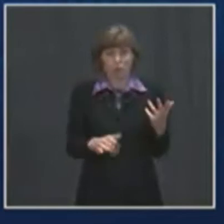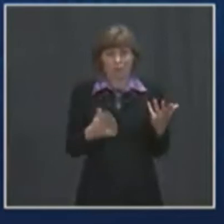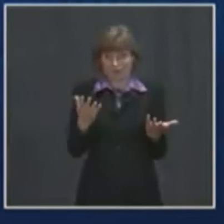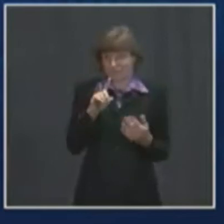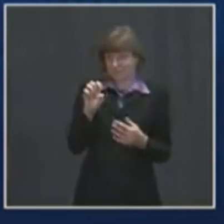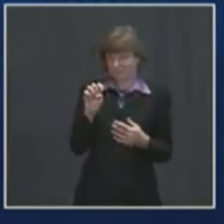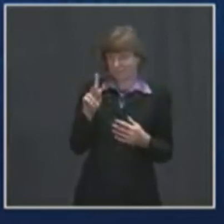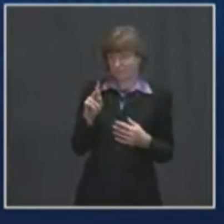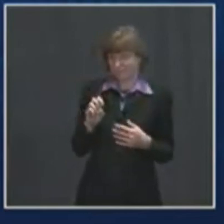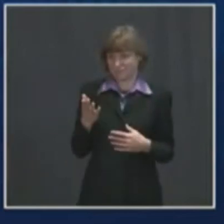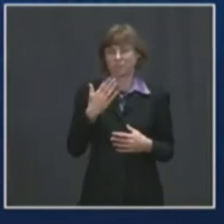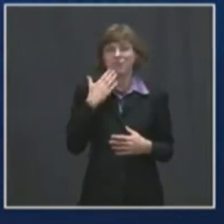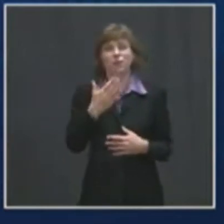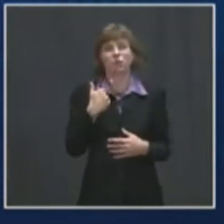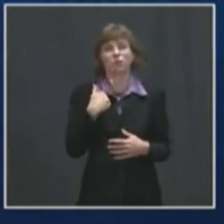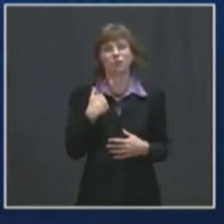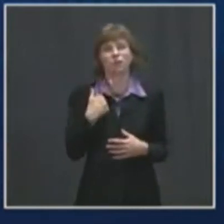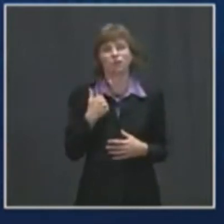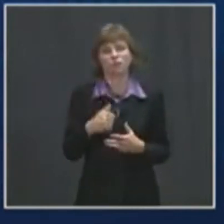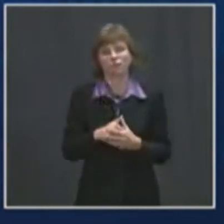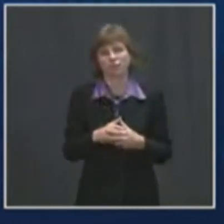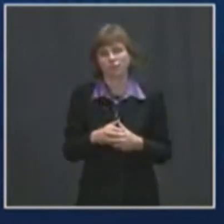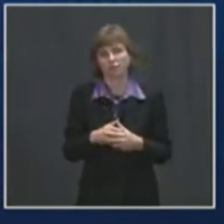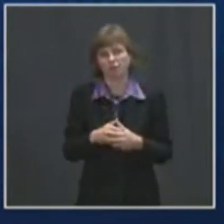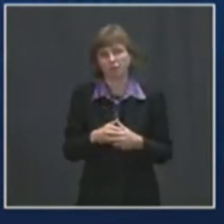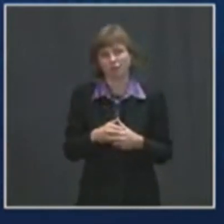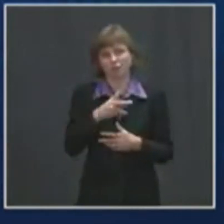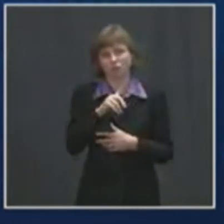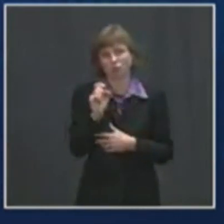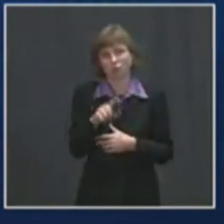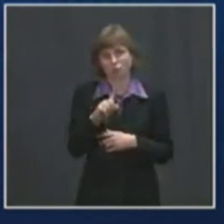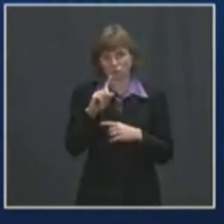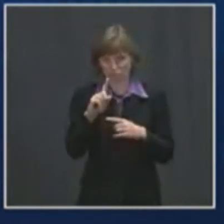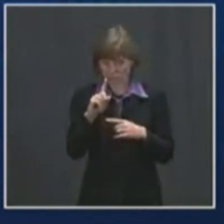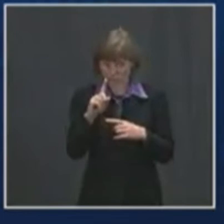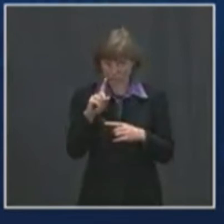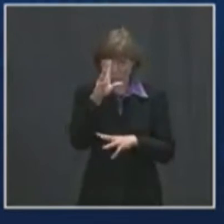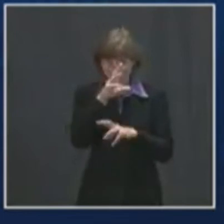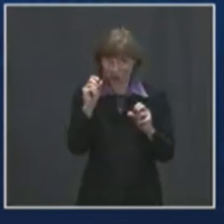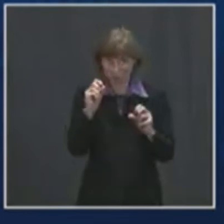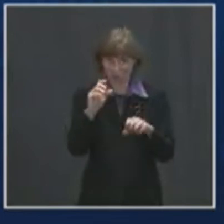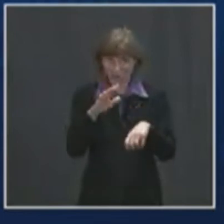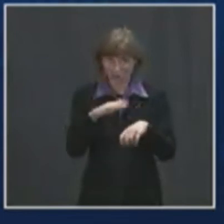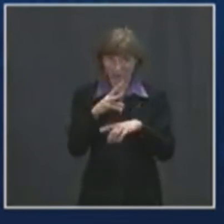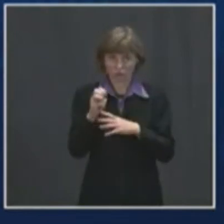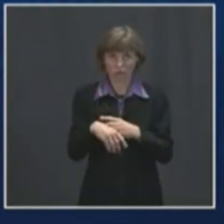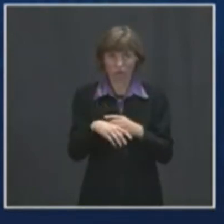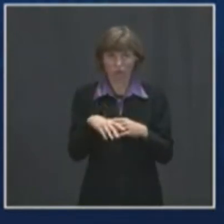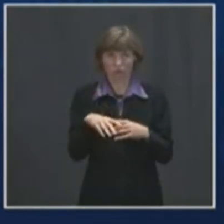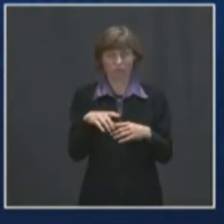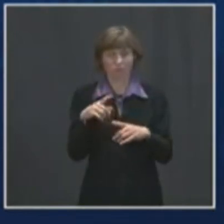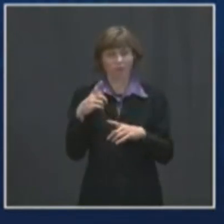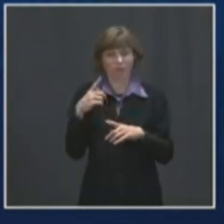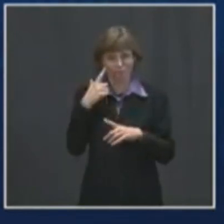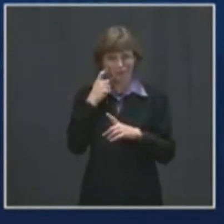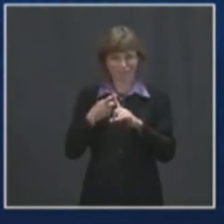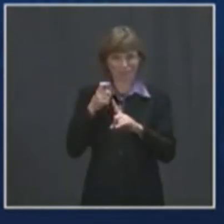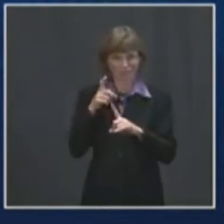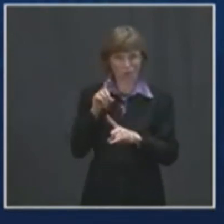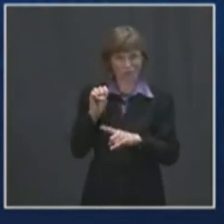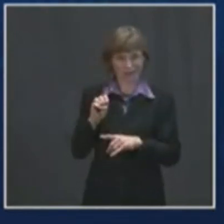Jen. A couple of quick questions for you. Why is the President going to Delaware this weekend? He is from Delaware and has a